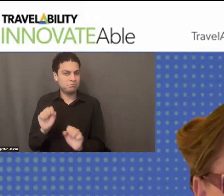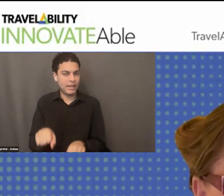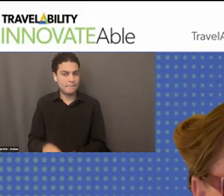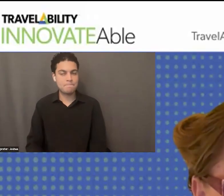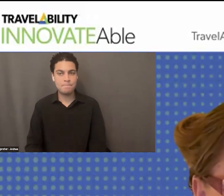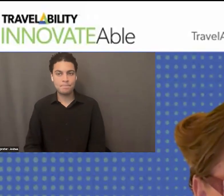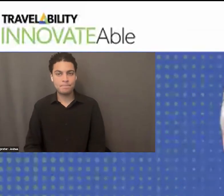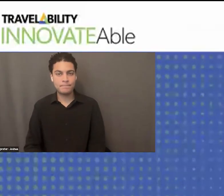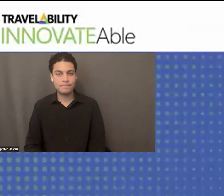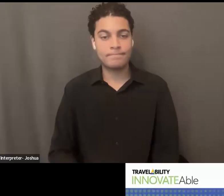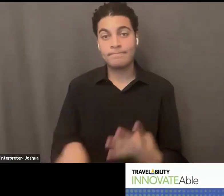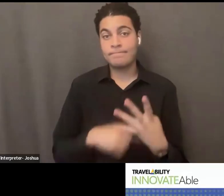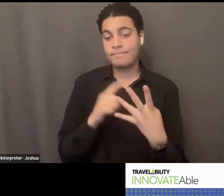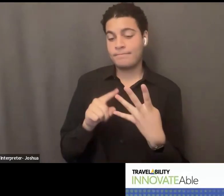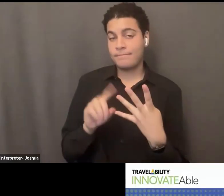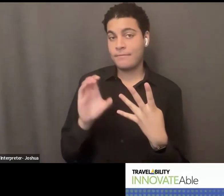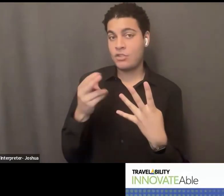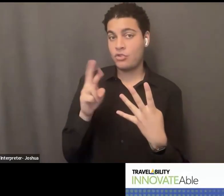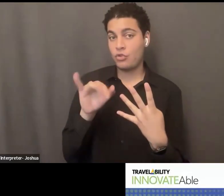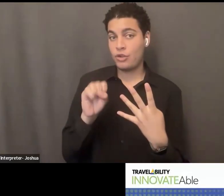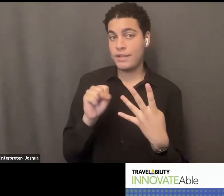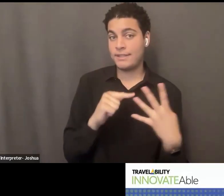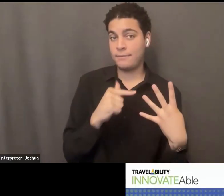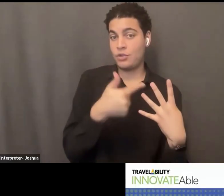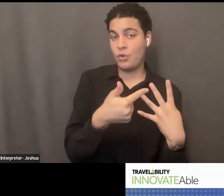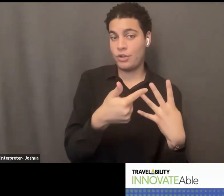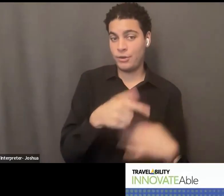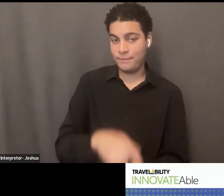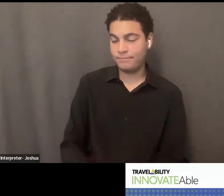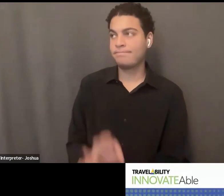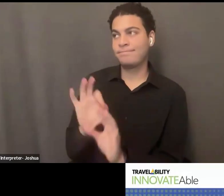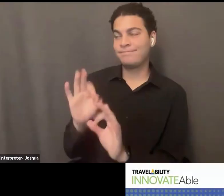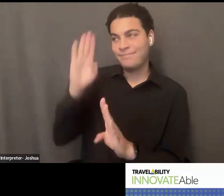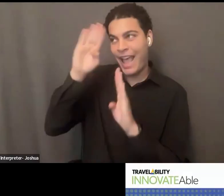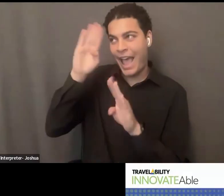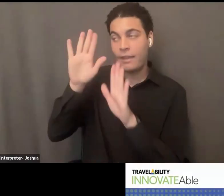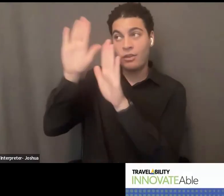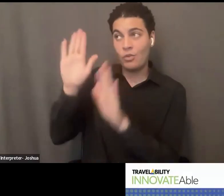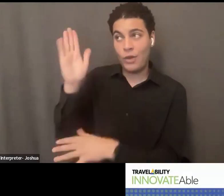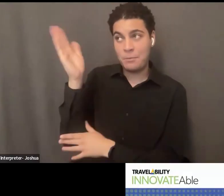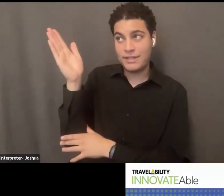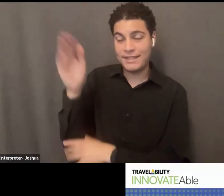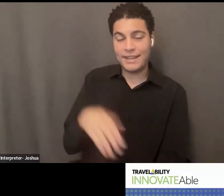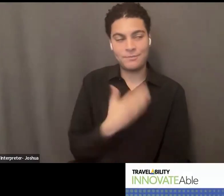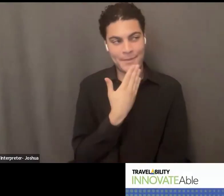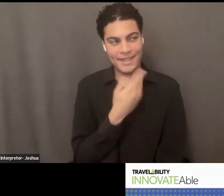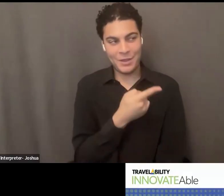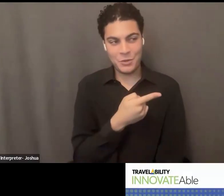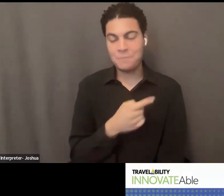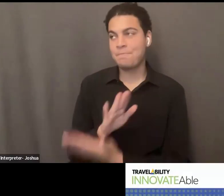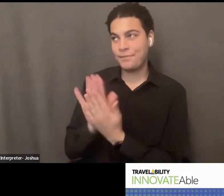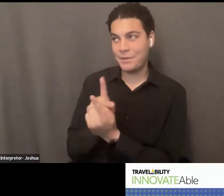Chris, you're up. Thanks, Christy. Hi, Justin. Great presentation, and Thank you. good to meet you.